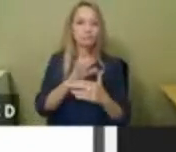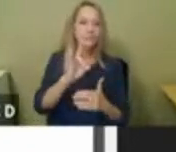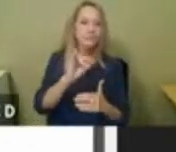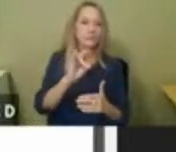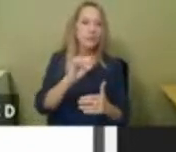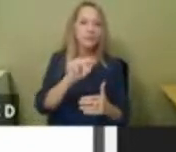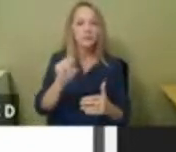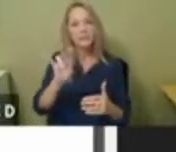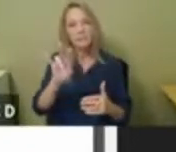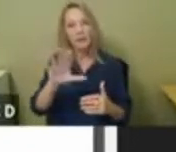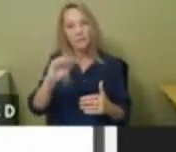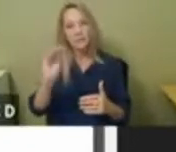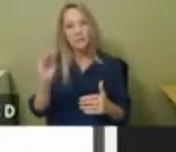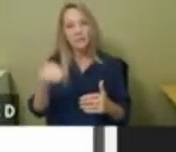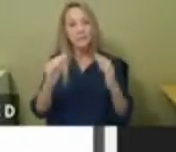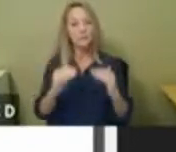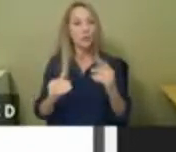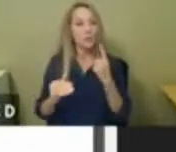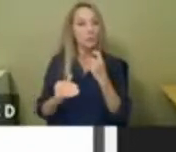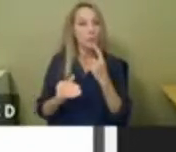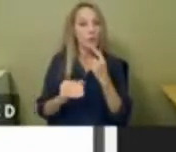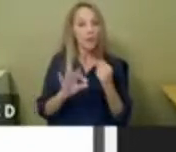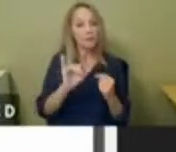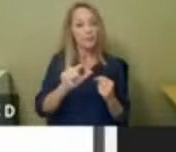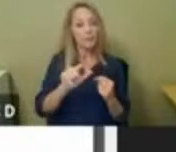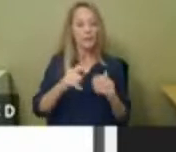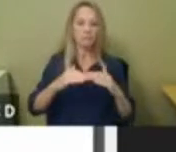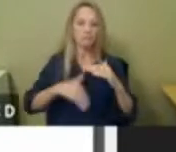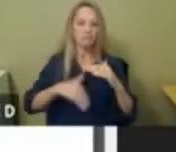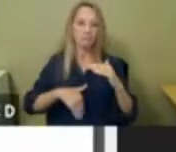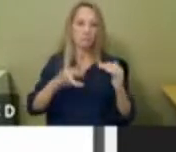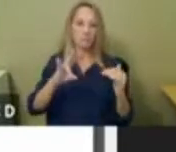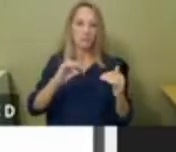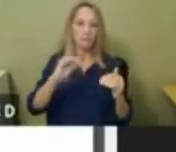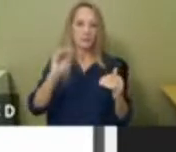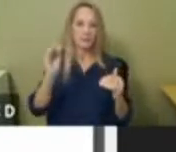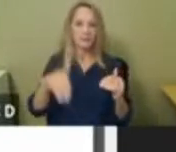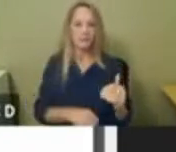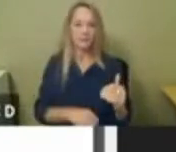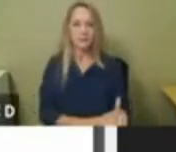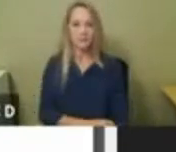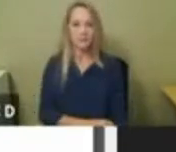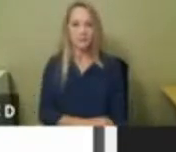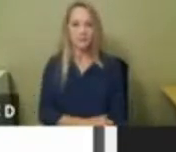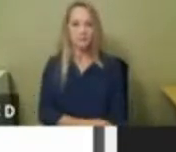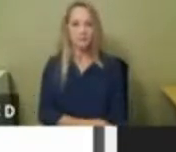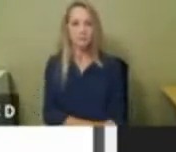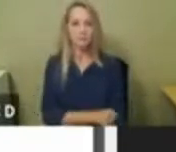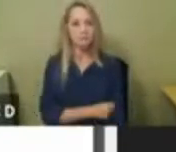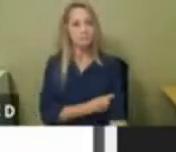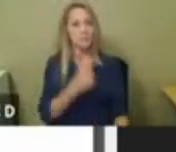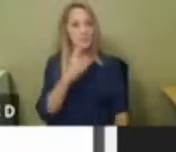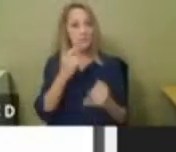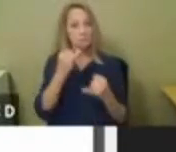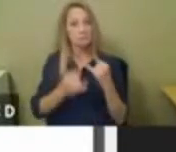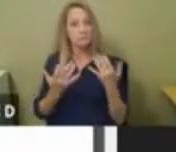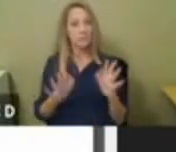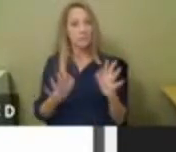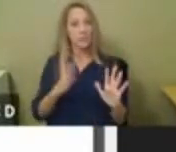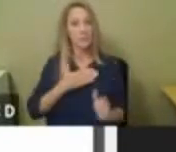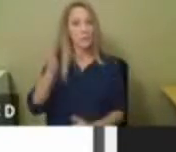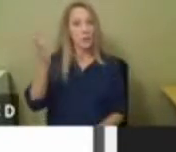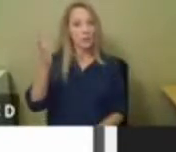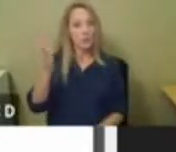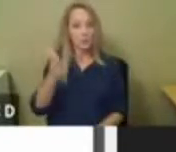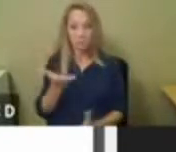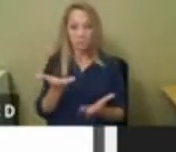75%, and the red fill rate was less than 70%. I think that's the end of my presentation. I'll take